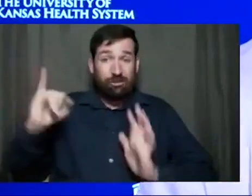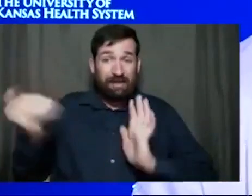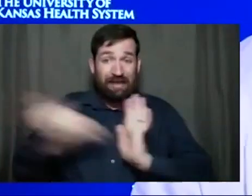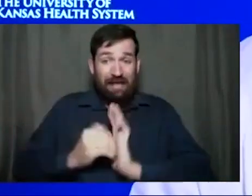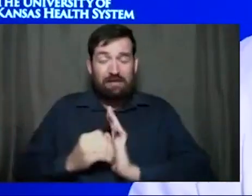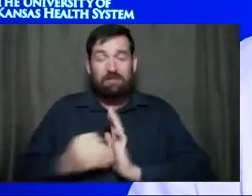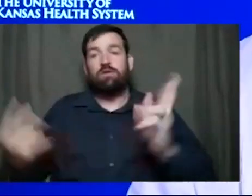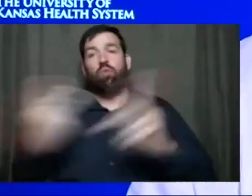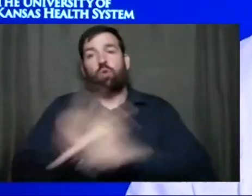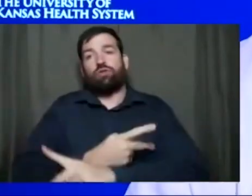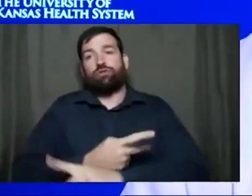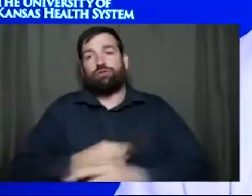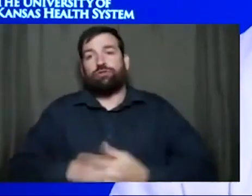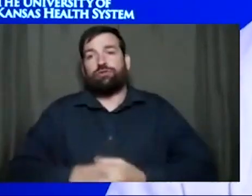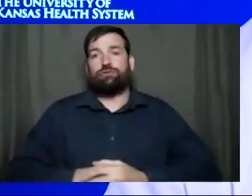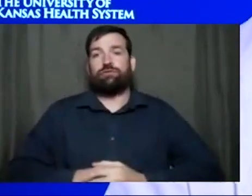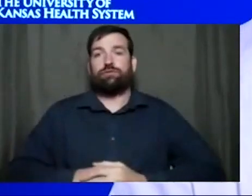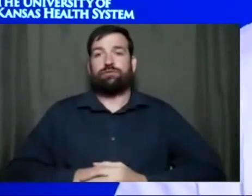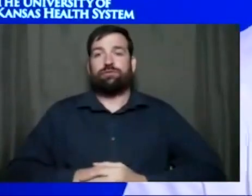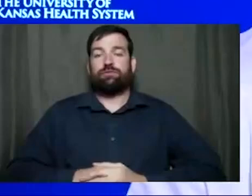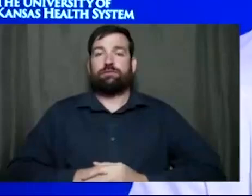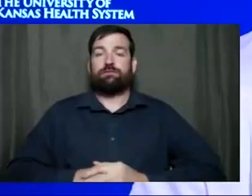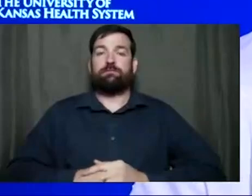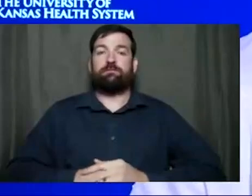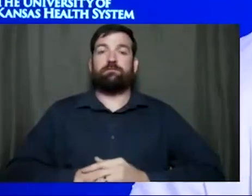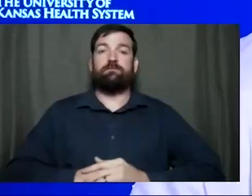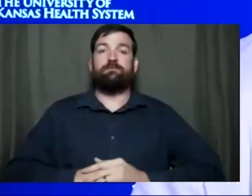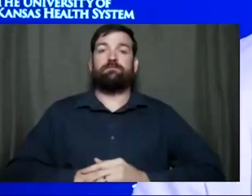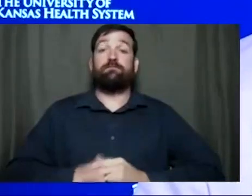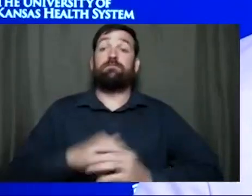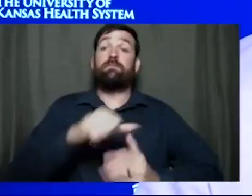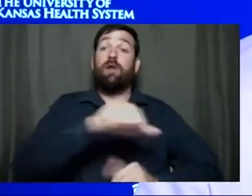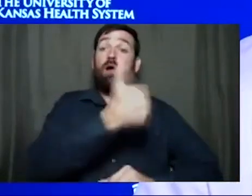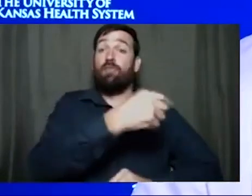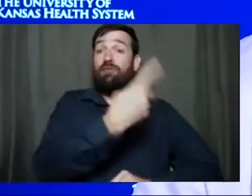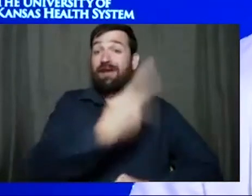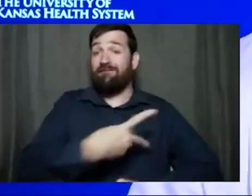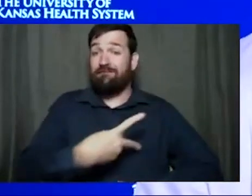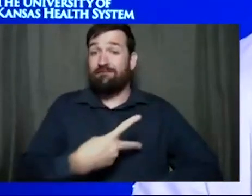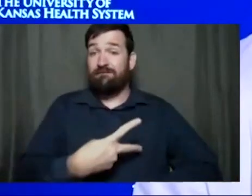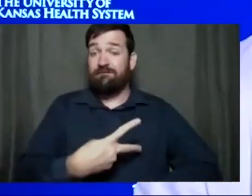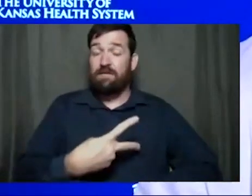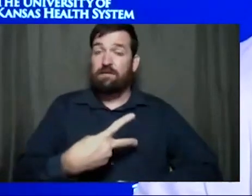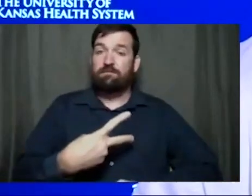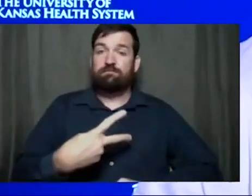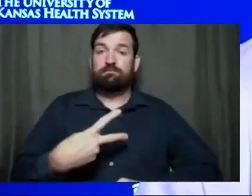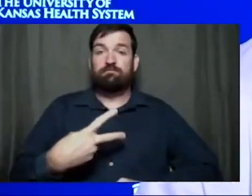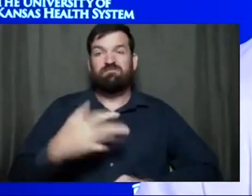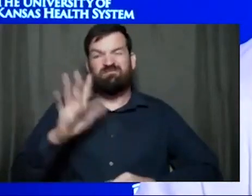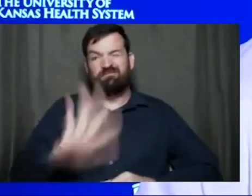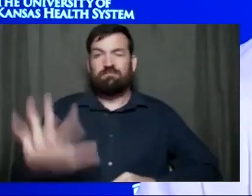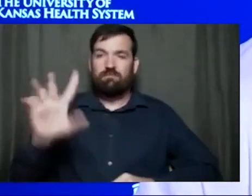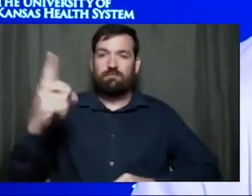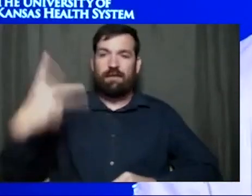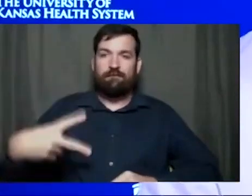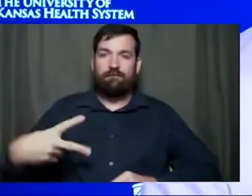course than the first time. The other half, almost half, had the same symptoms,